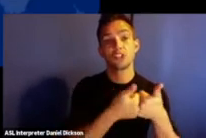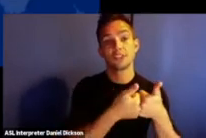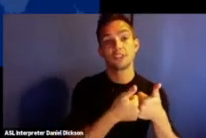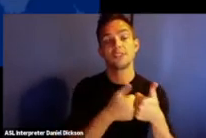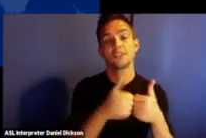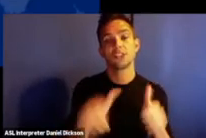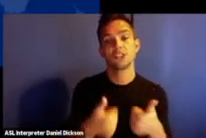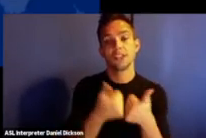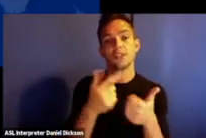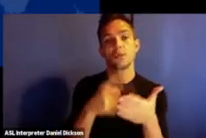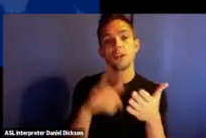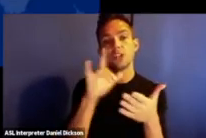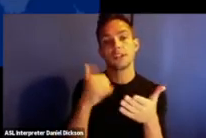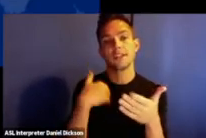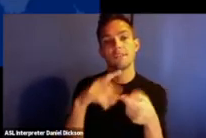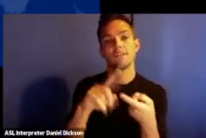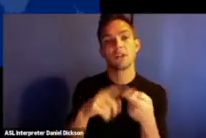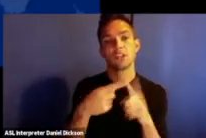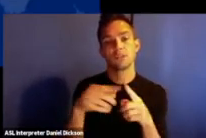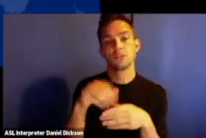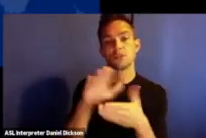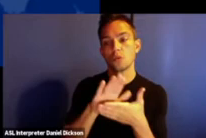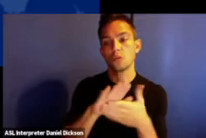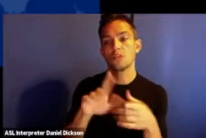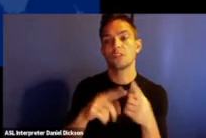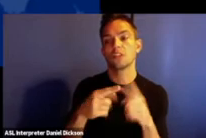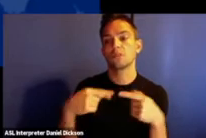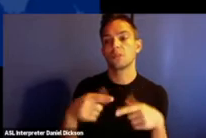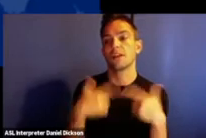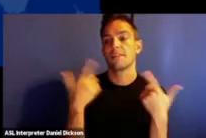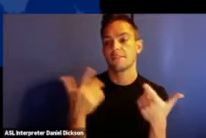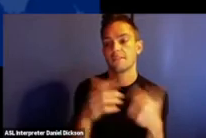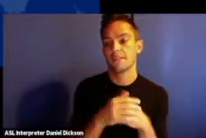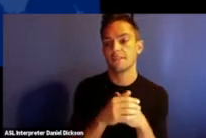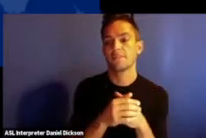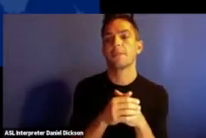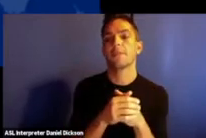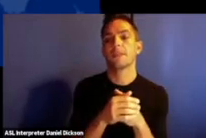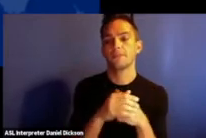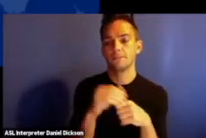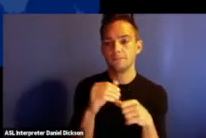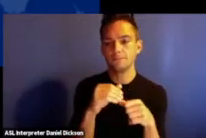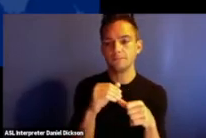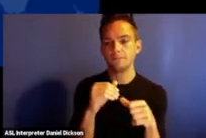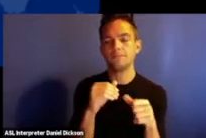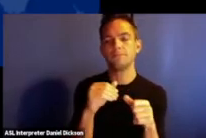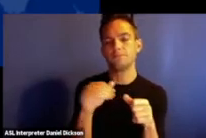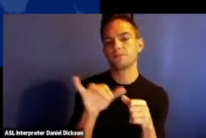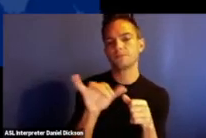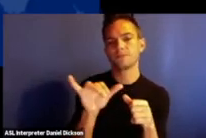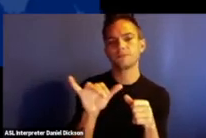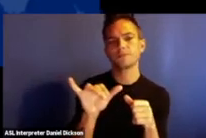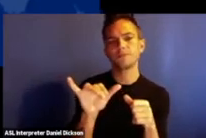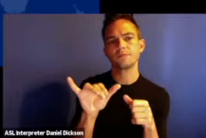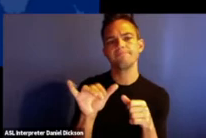does it look like having friends, friendships in school, friendships in life? What does that look like getting along with mom and dad? In that arena, I also agree a challenge